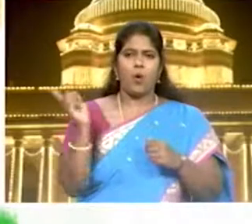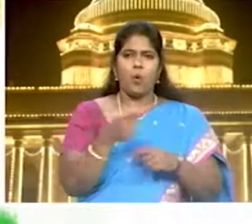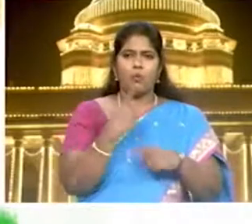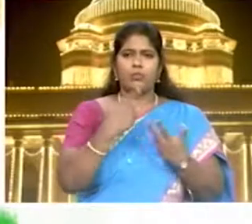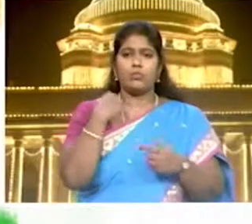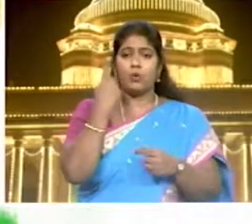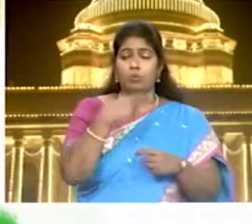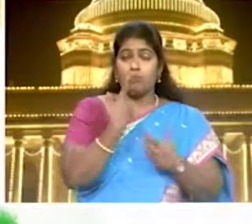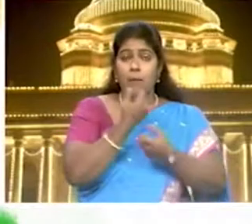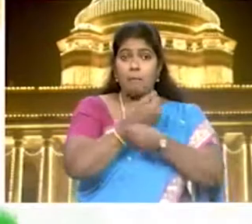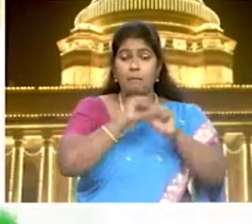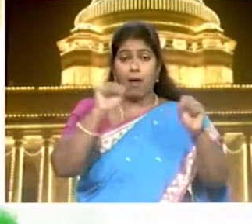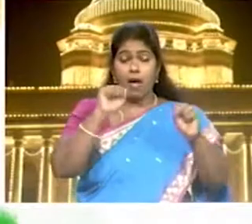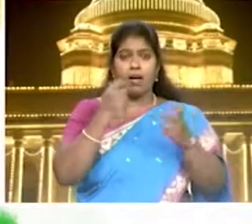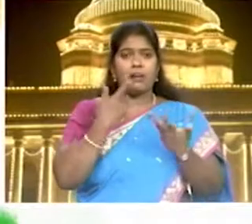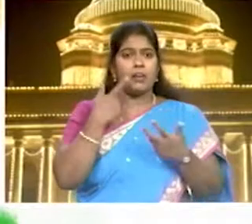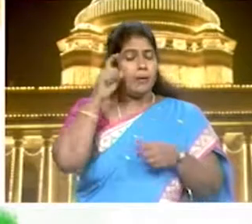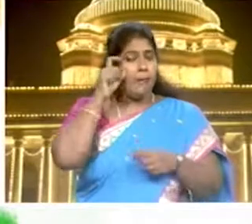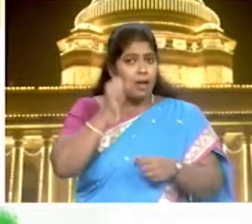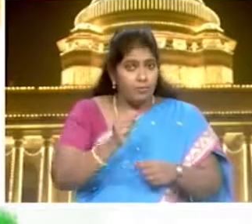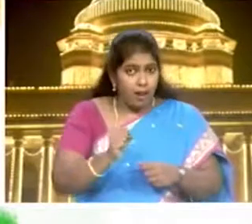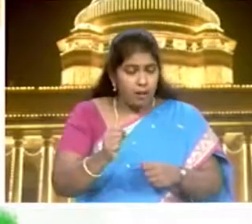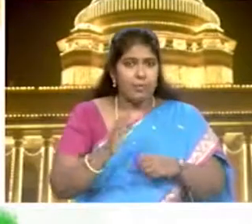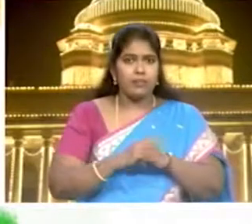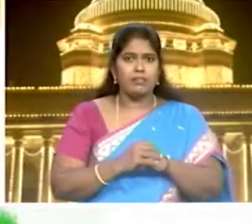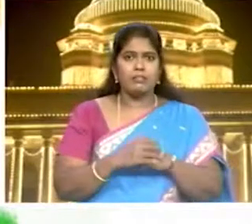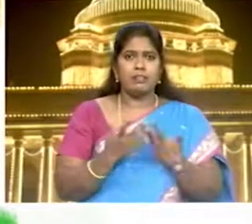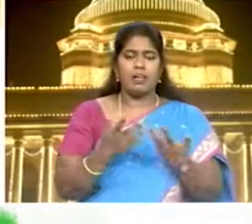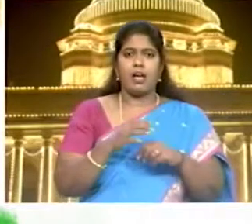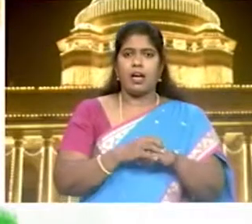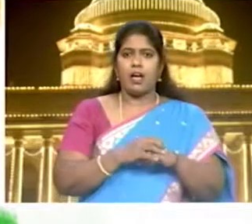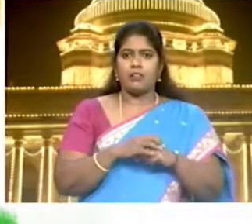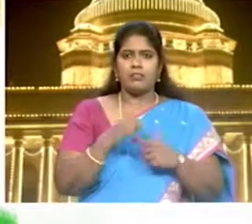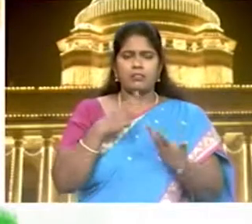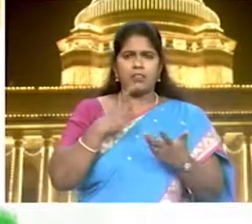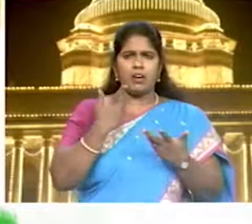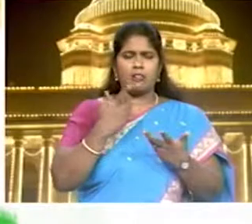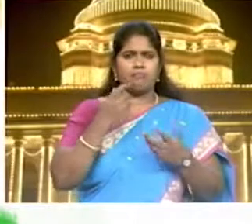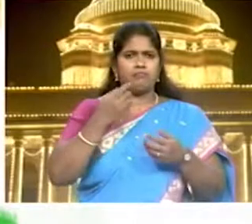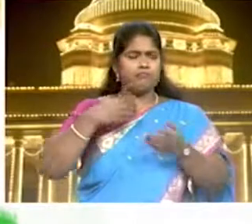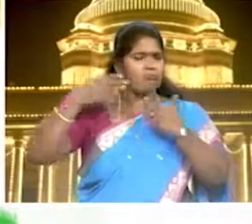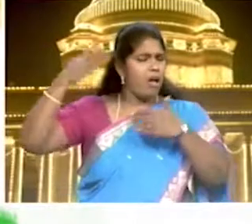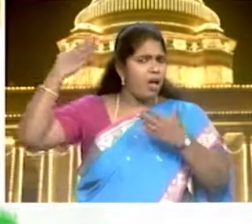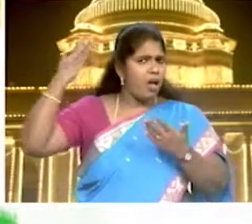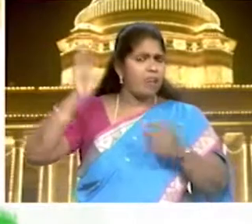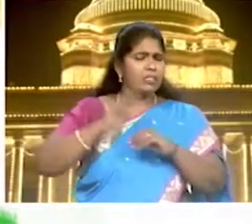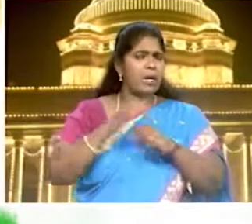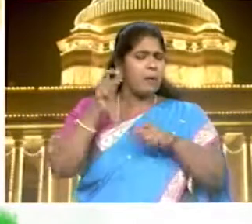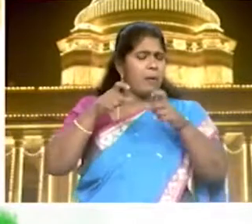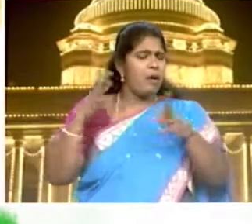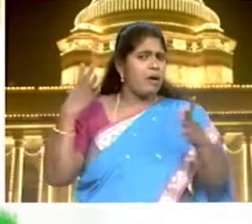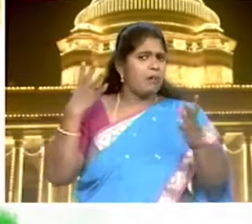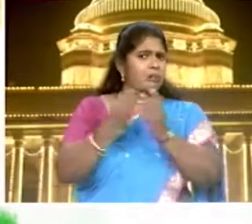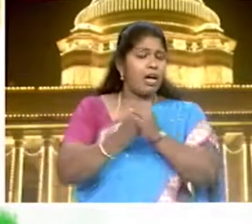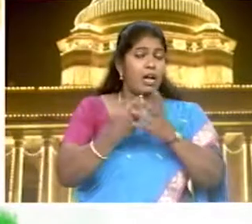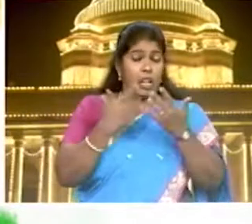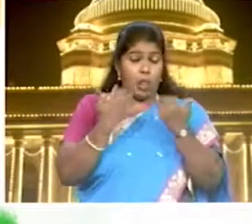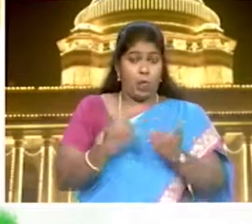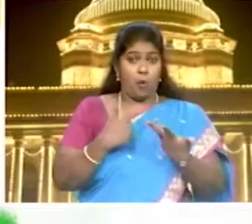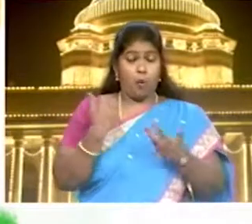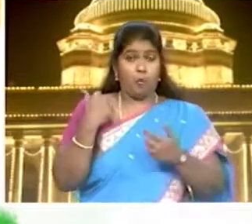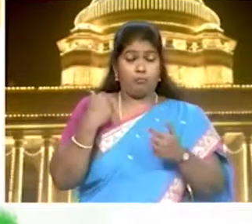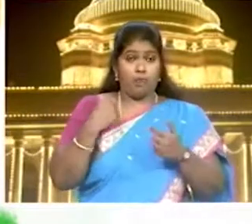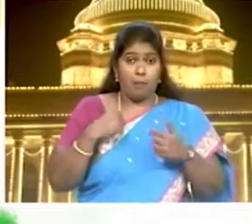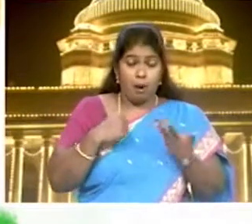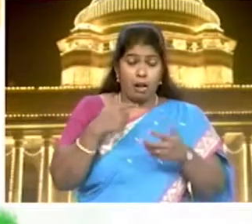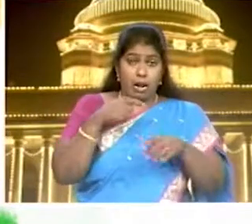and its leader like Mahatma Gandhi rediscovered our ancient values for modern times. Then